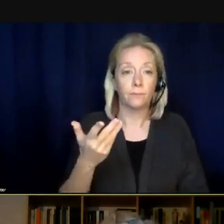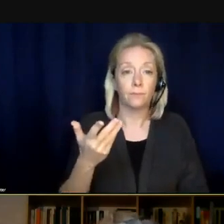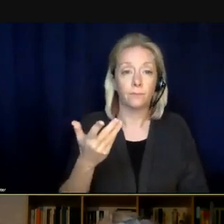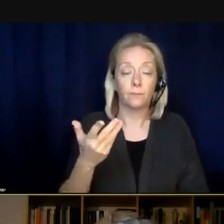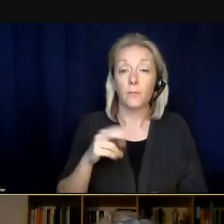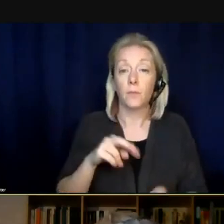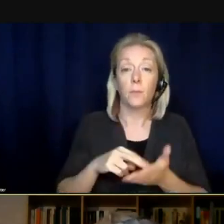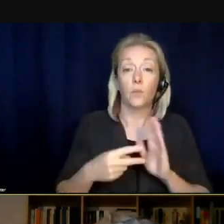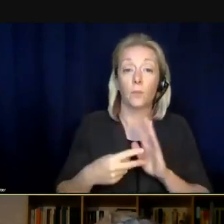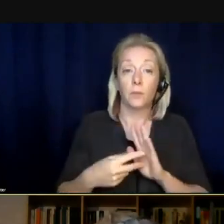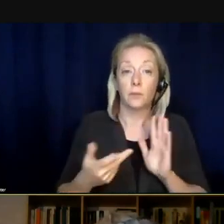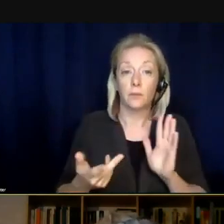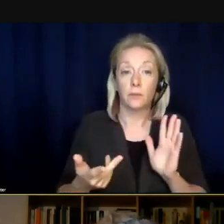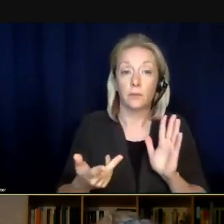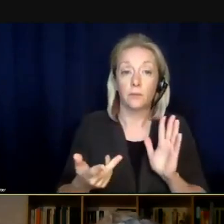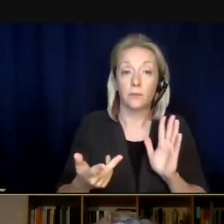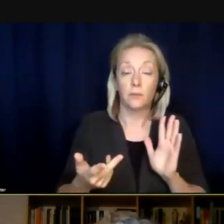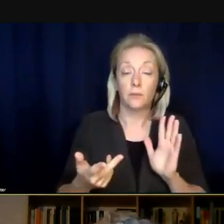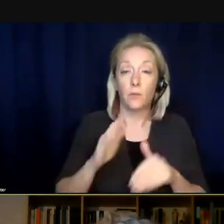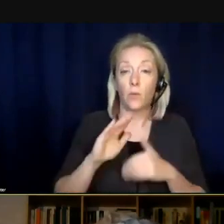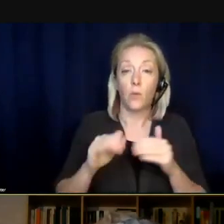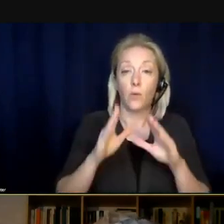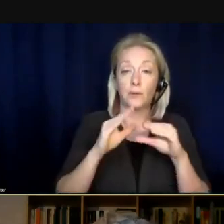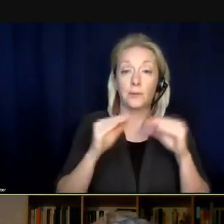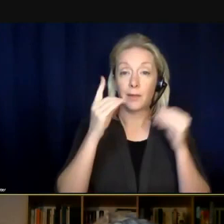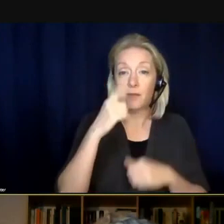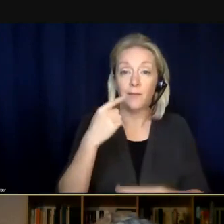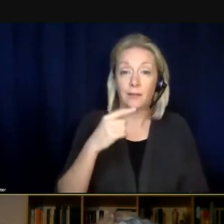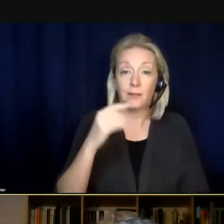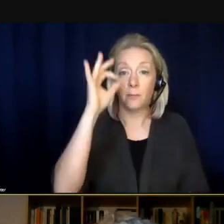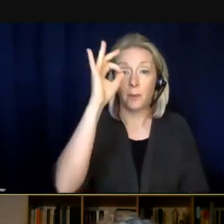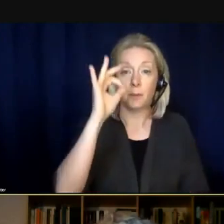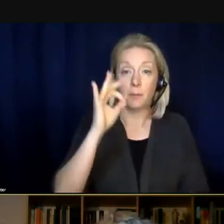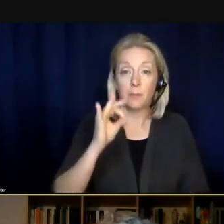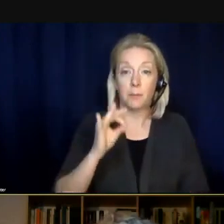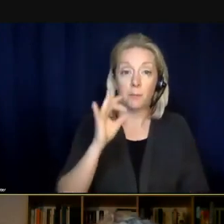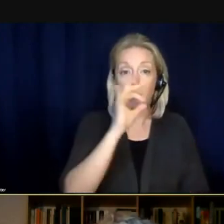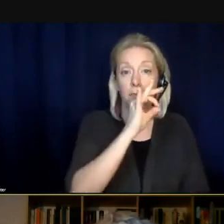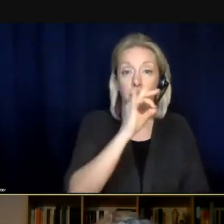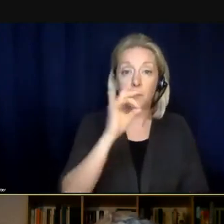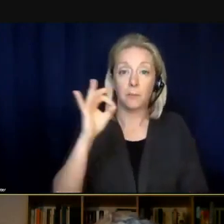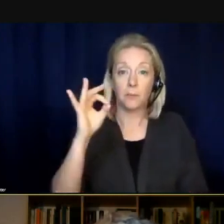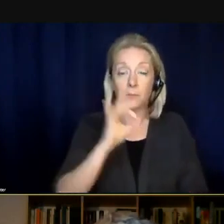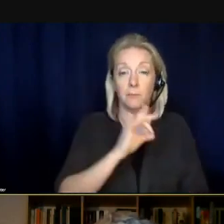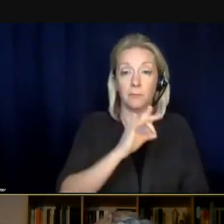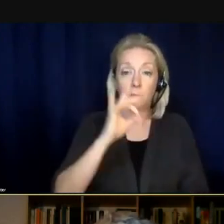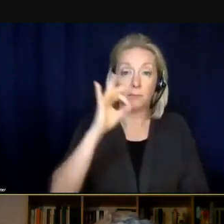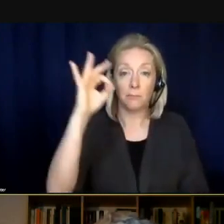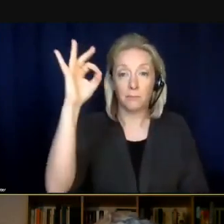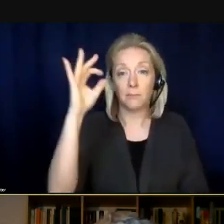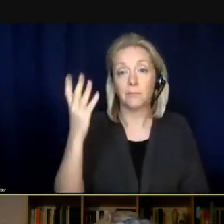point of this is to get all happy faces in a row in any direction.